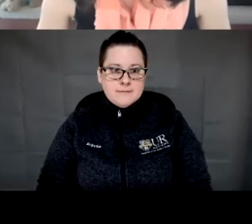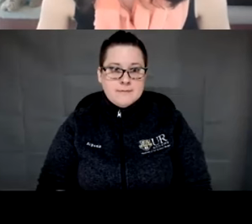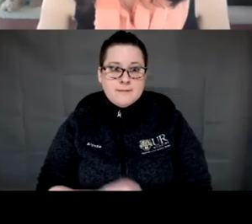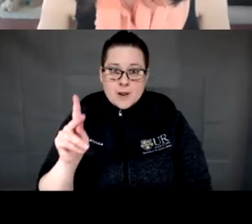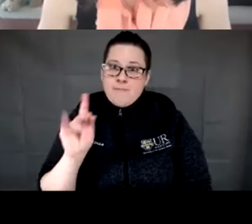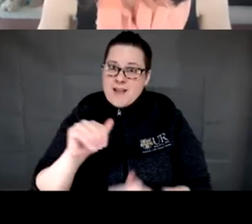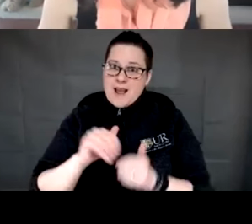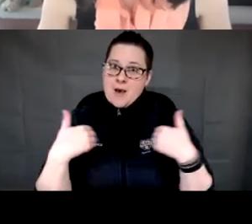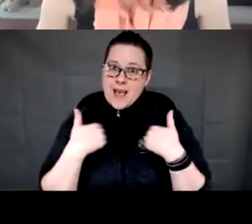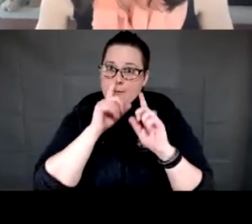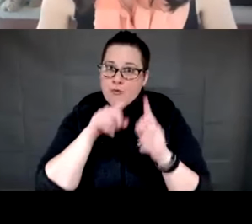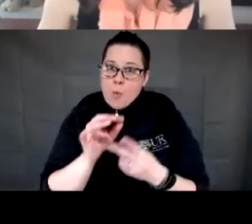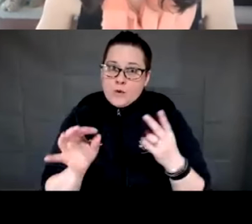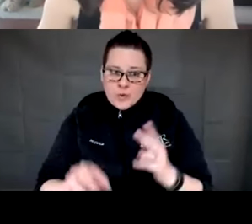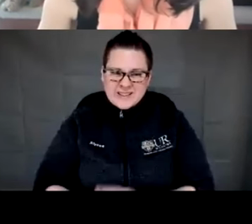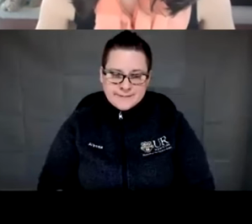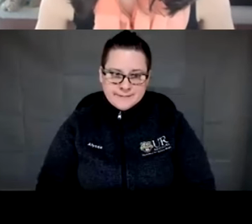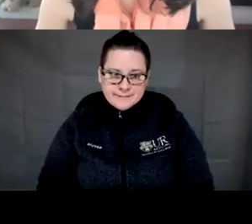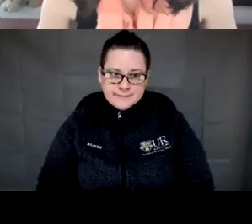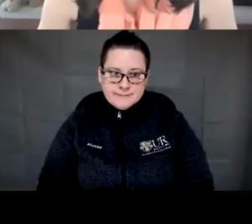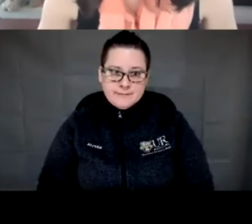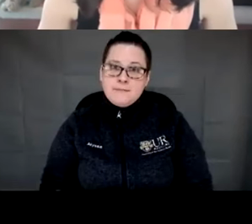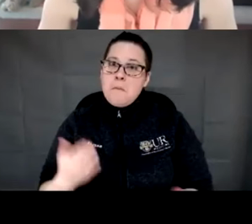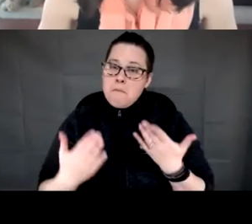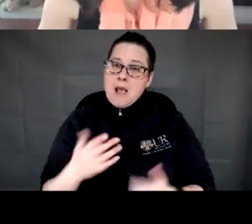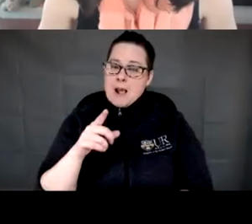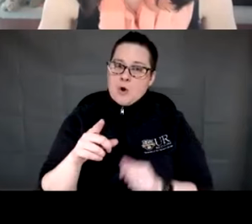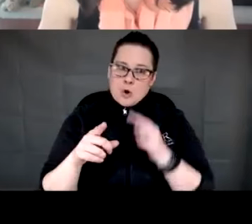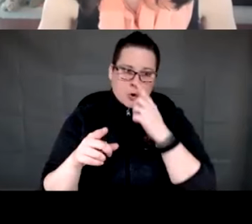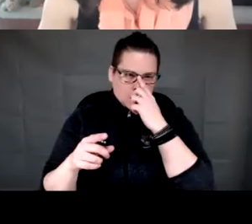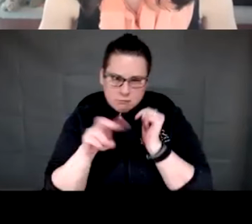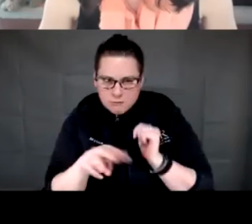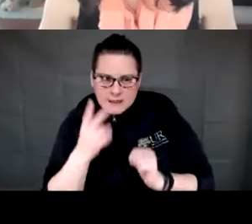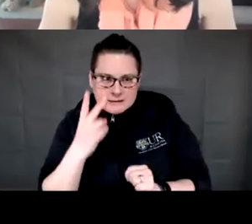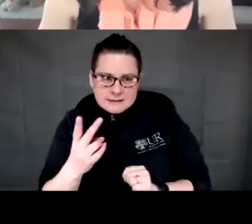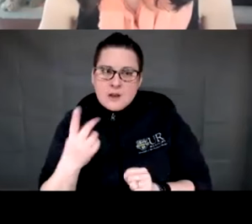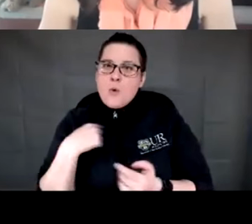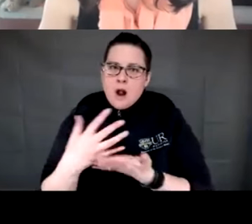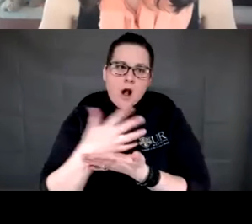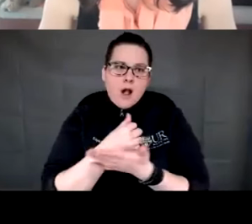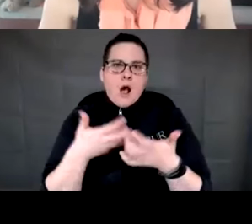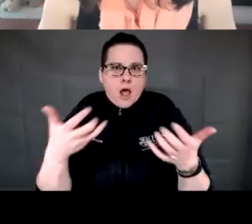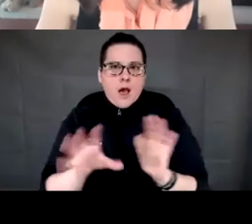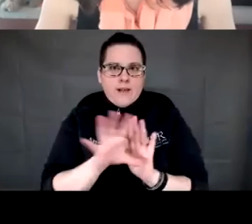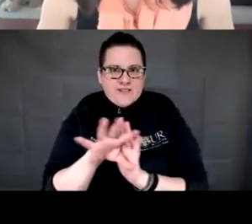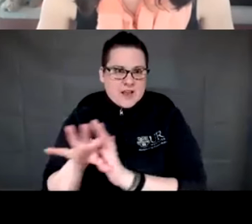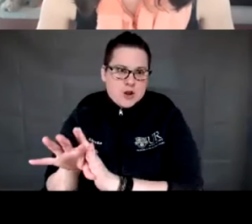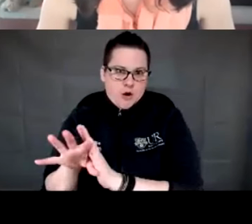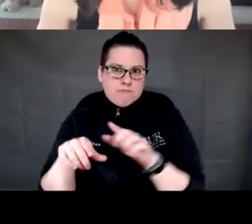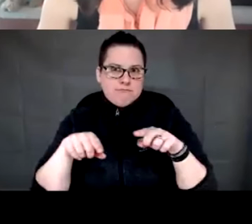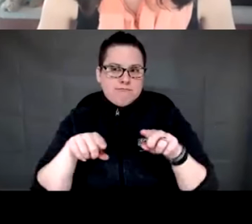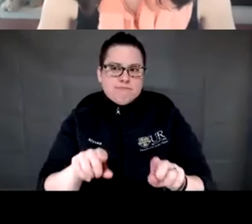Okay, so that's how animals report choices. So as you might infer from my showing you these videos, we collected a lot of video data in the course